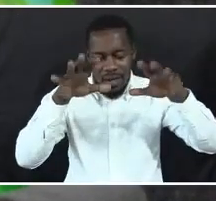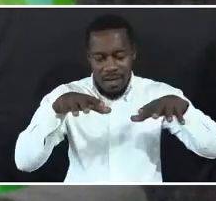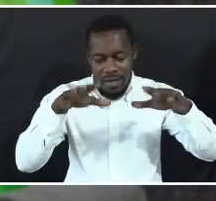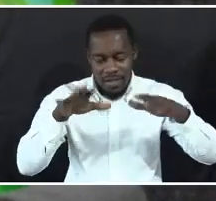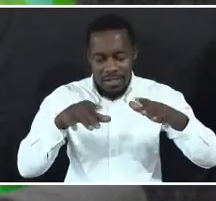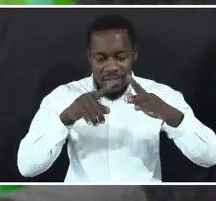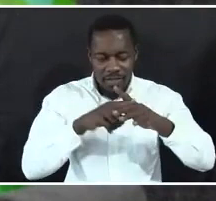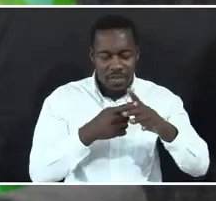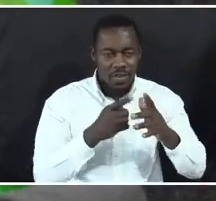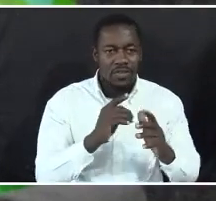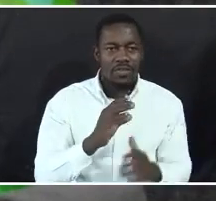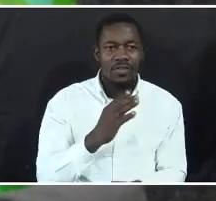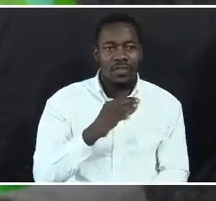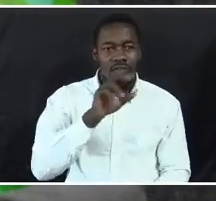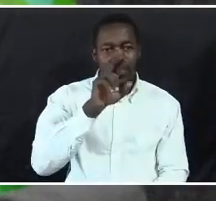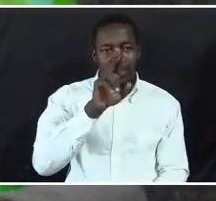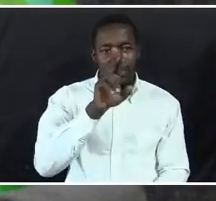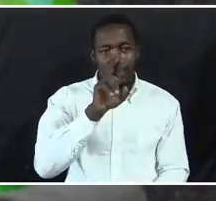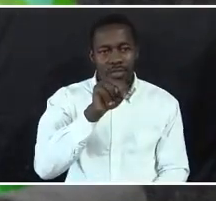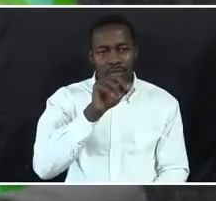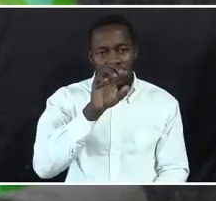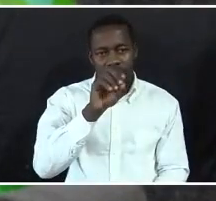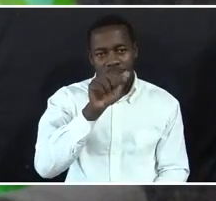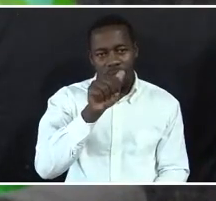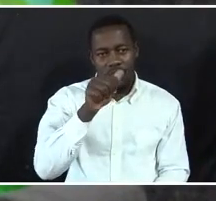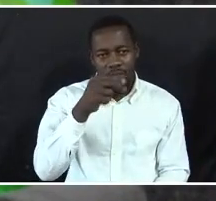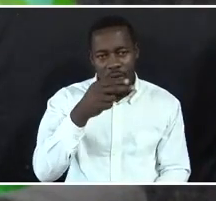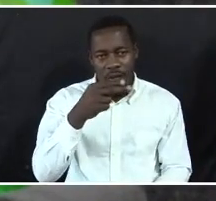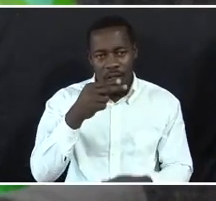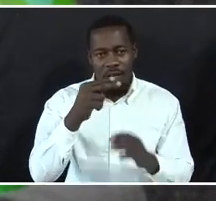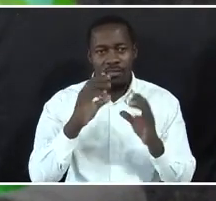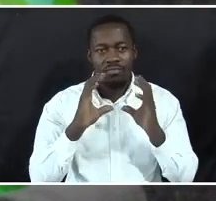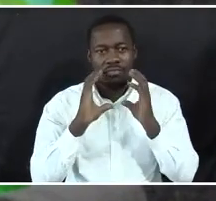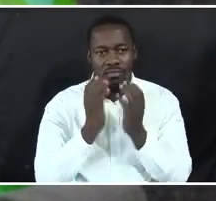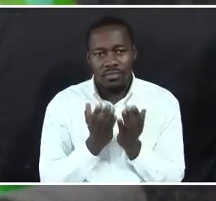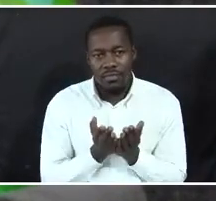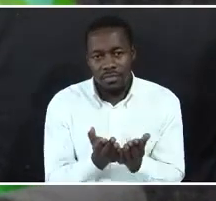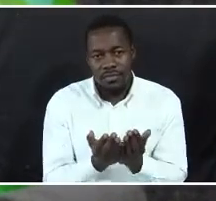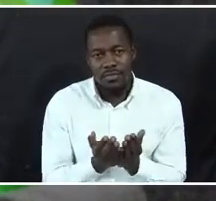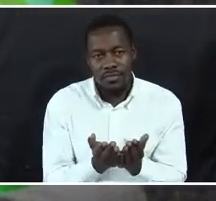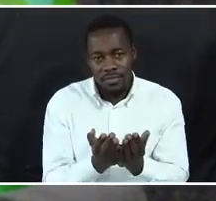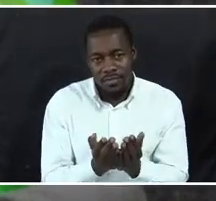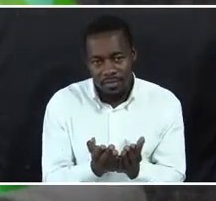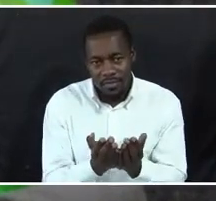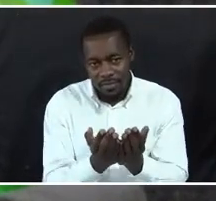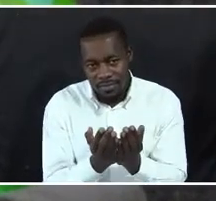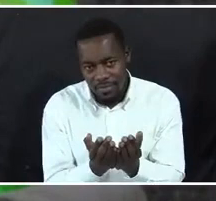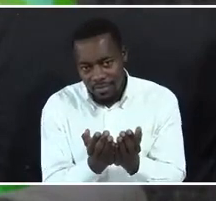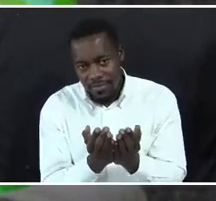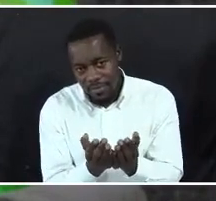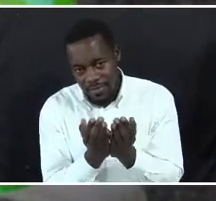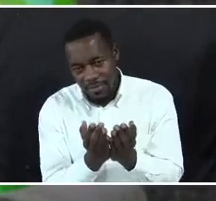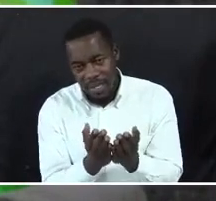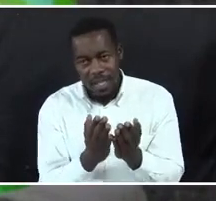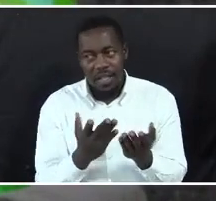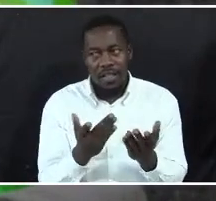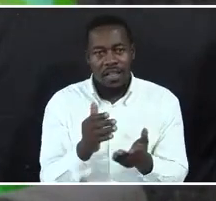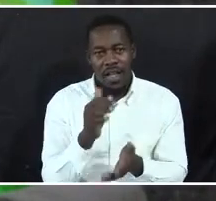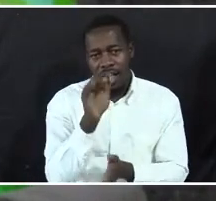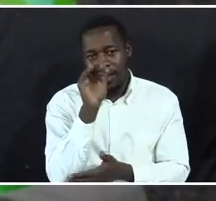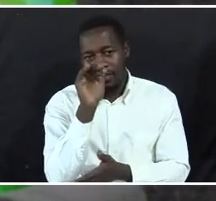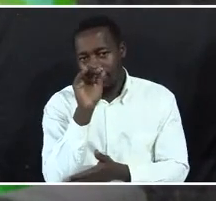asked people to repent their sin so they cannot be destroyed by floods. But